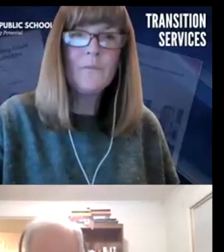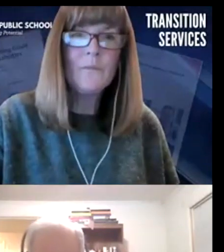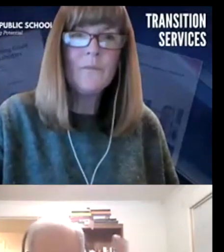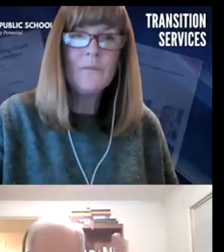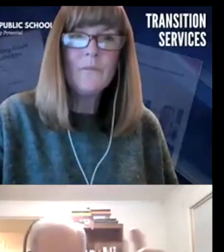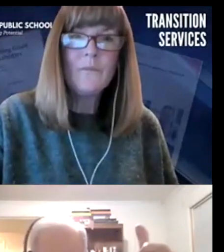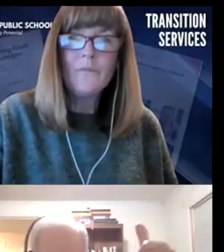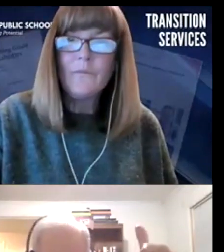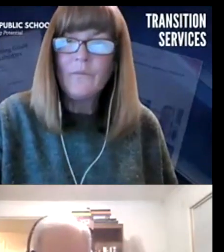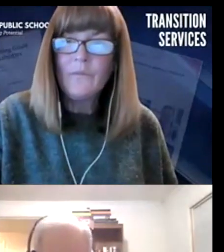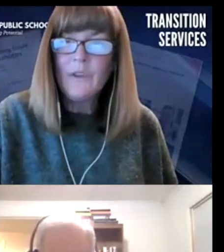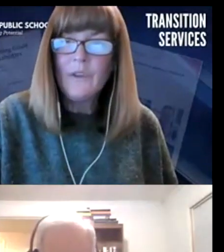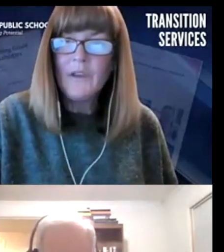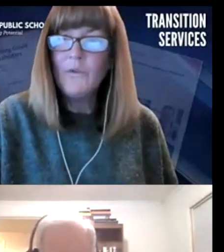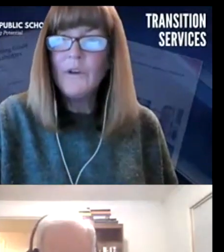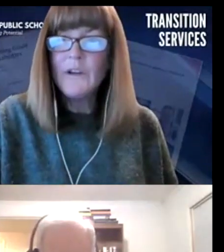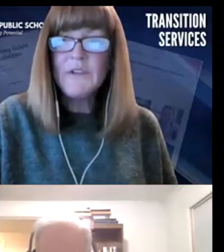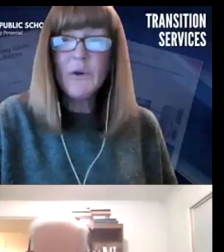Okay.